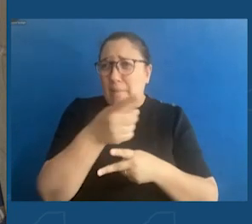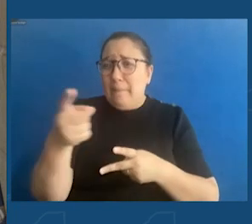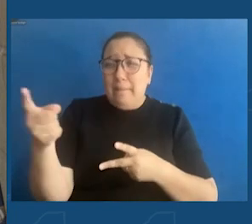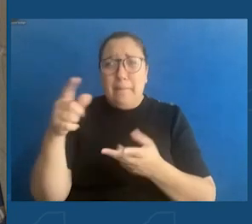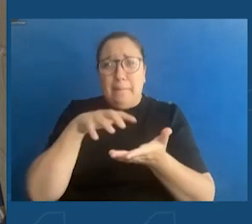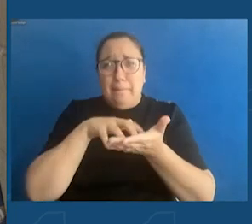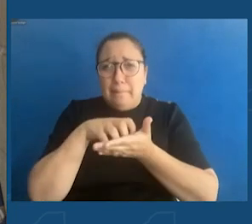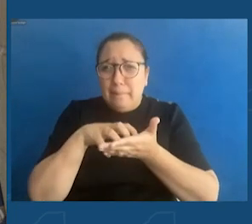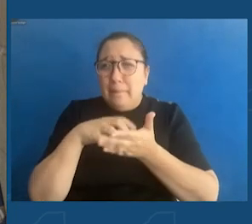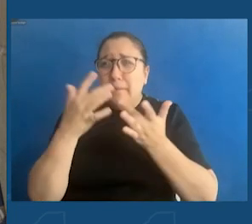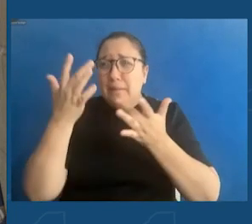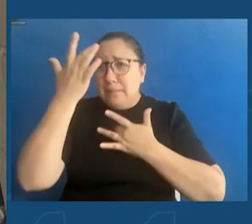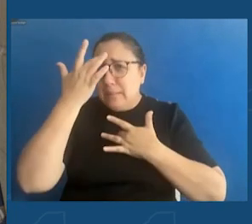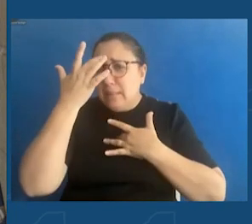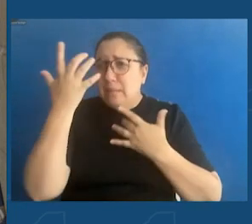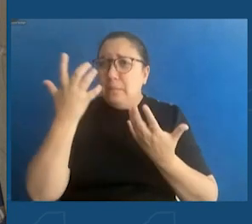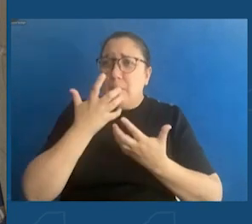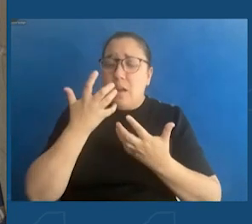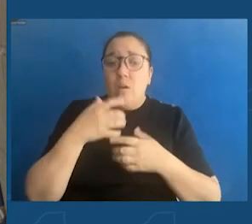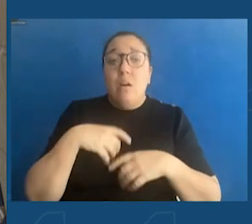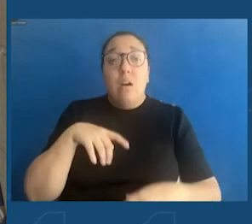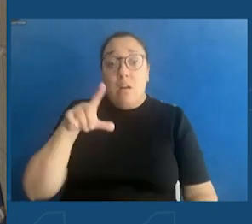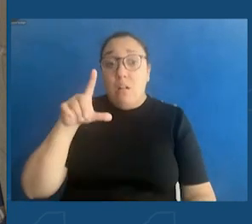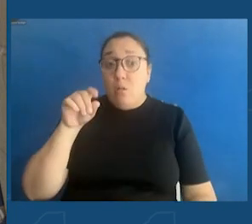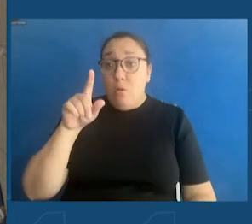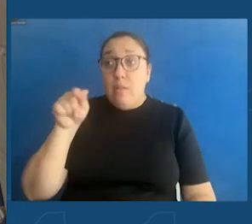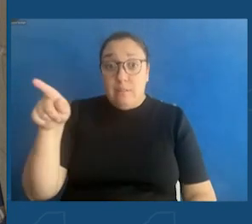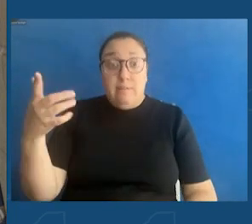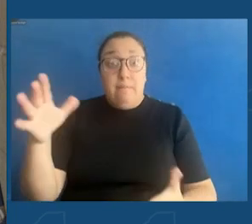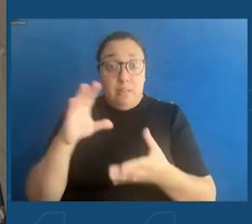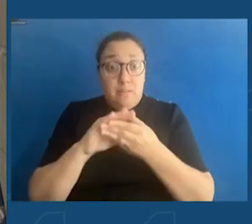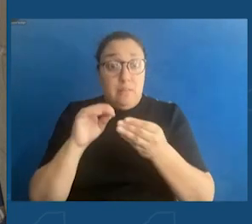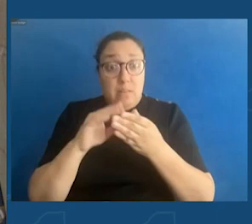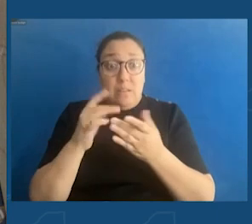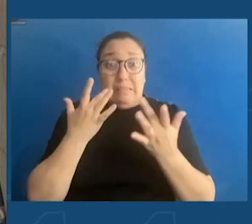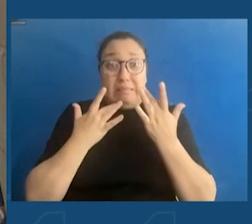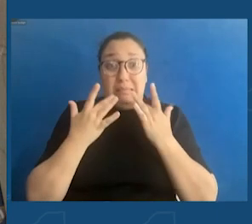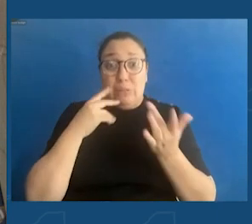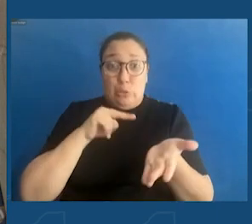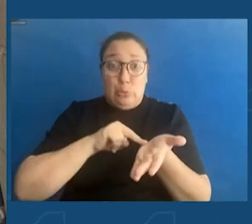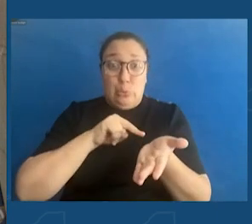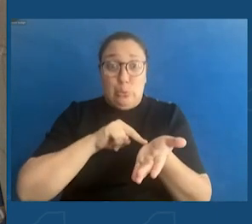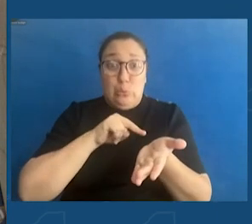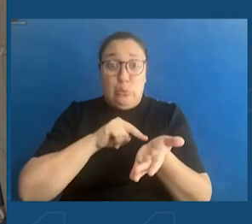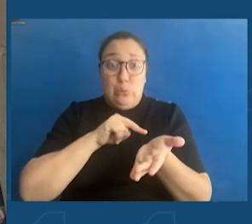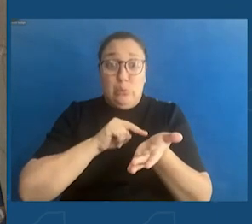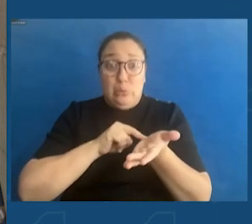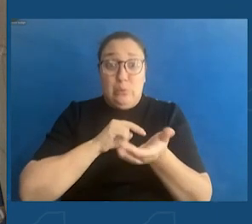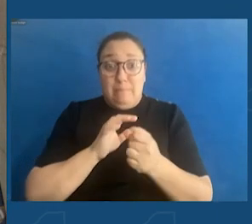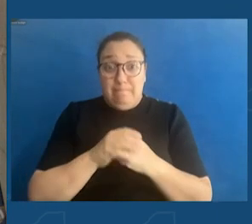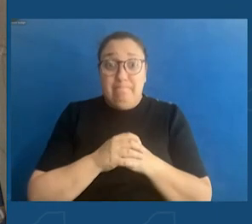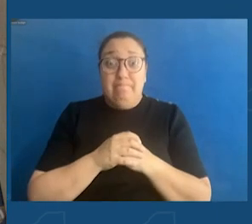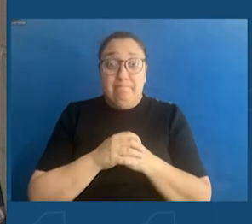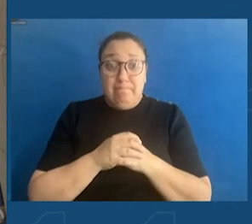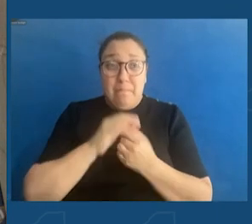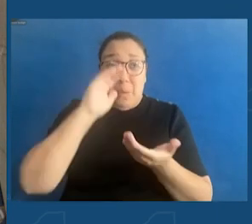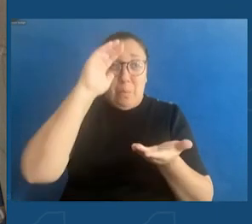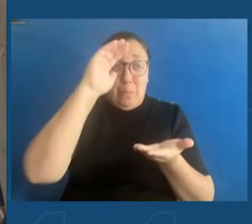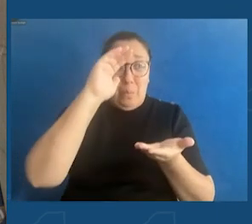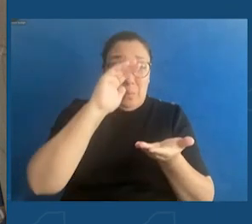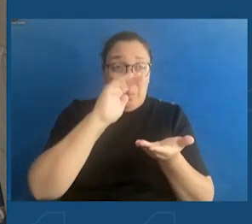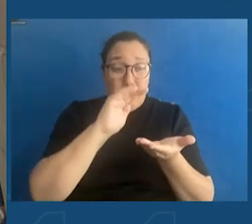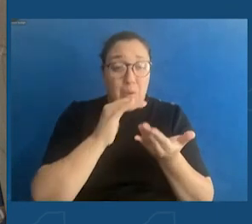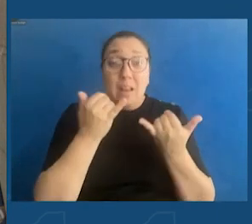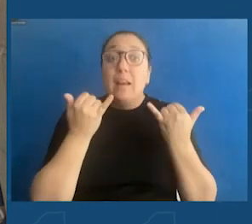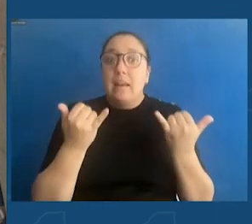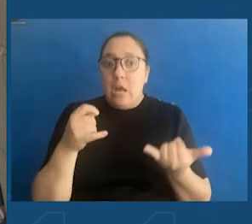from Lola, we do have a nursing shortage. That's not good news. This is a time when we need to have more